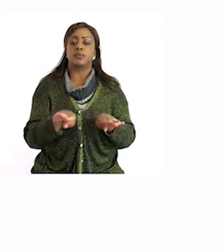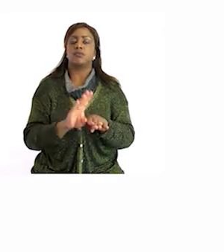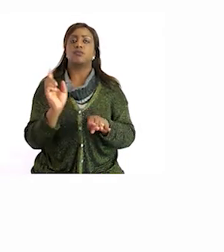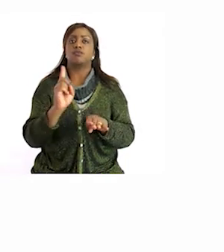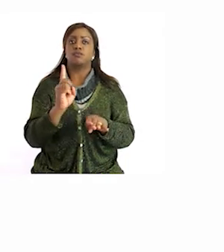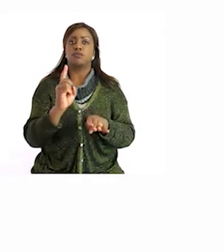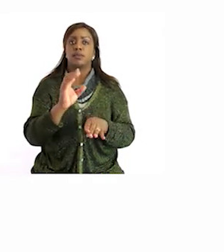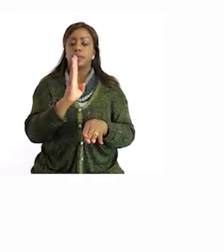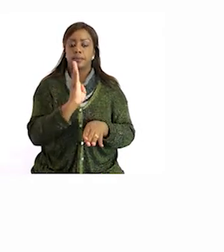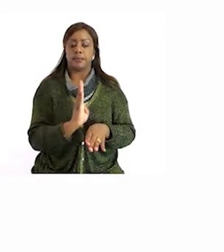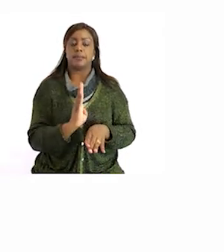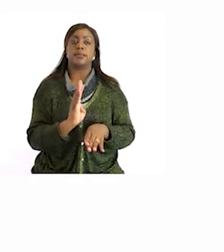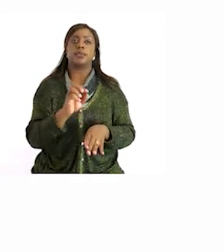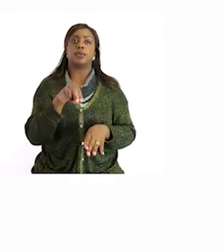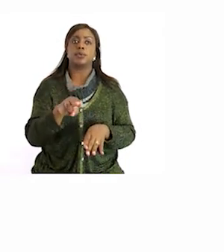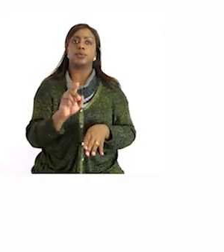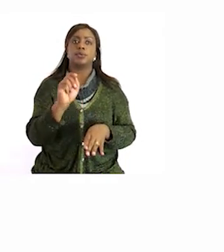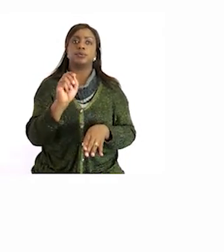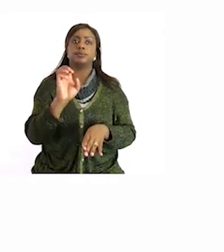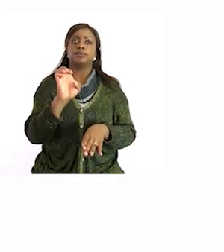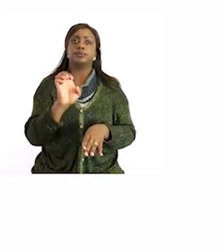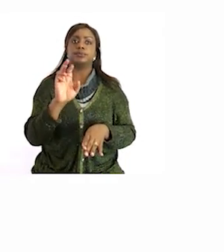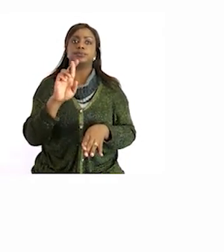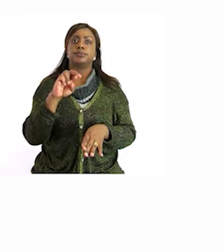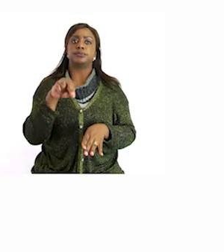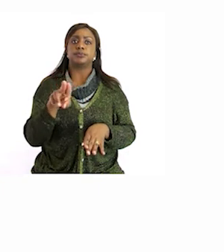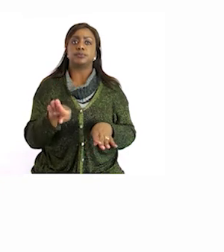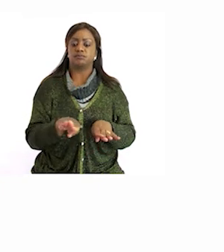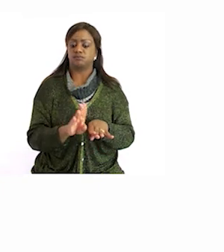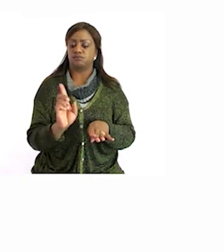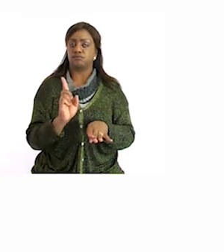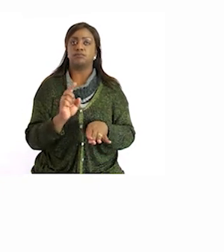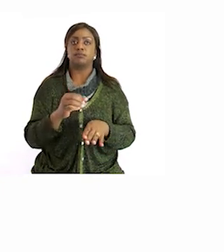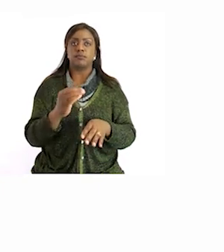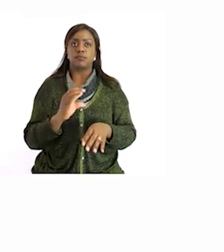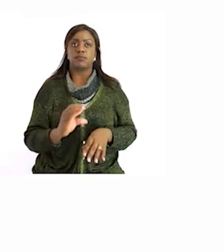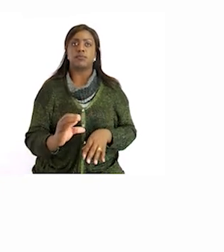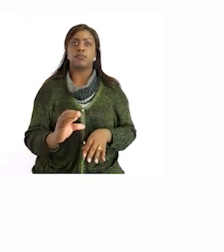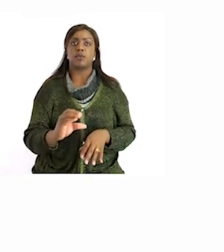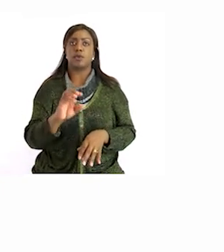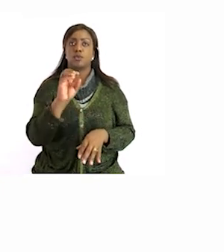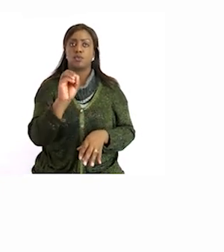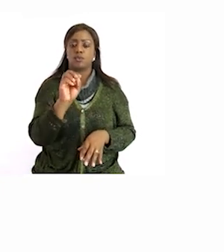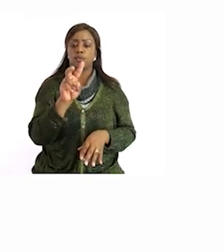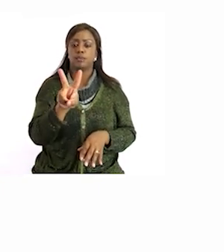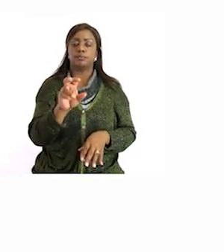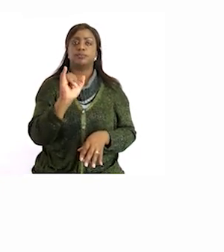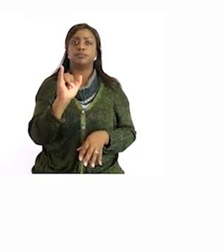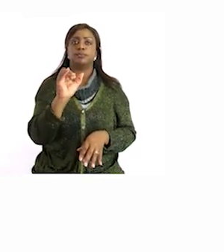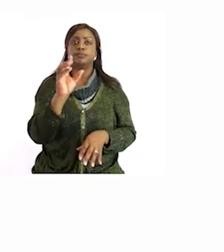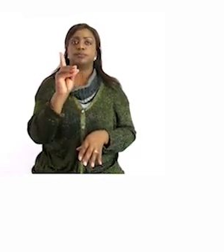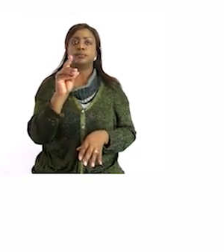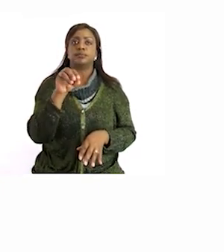C, oviduct, D, testis, and E, the prostate